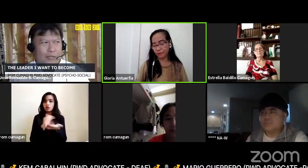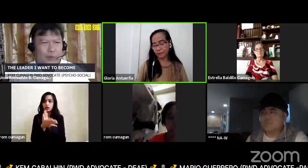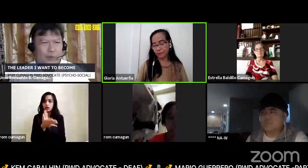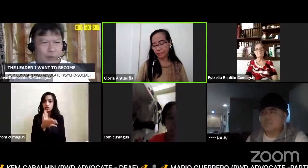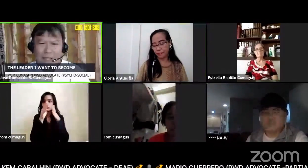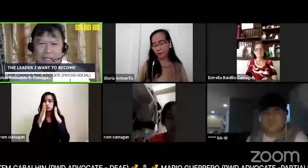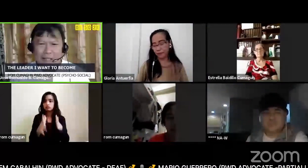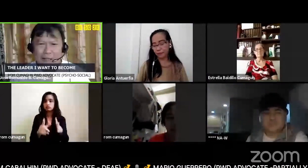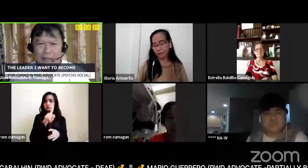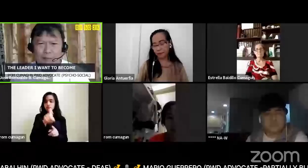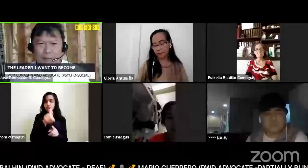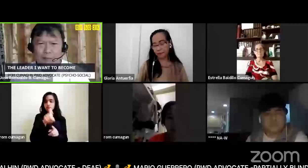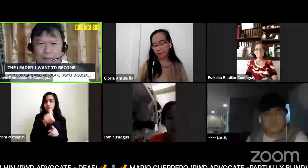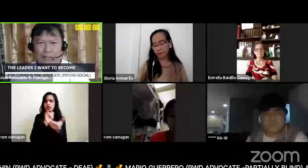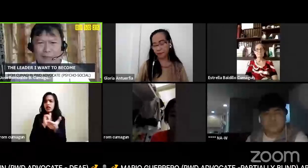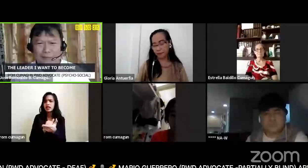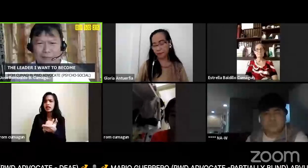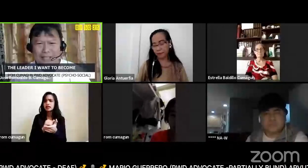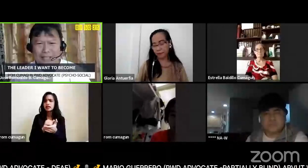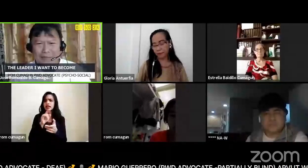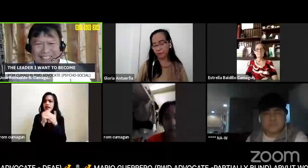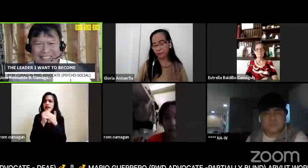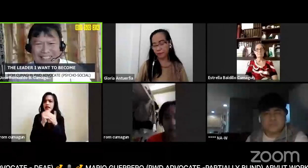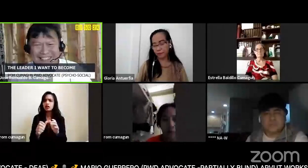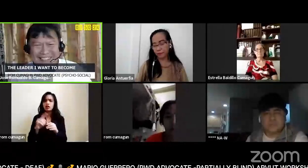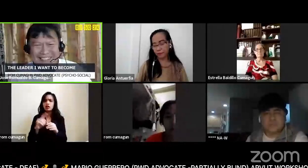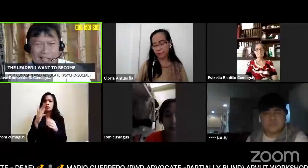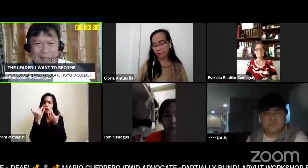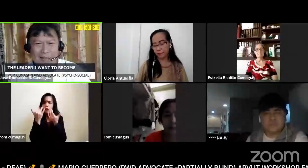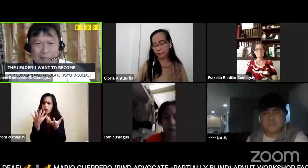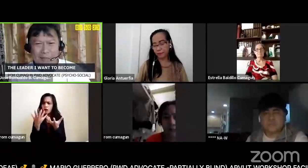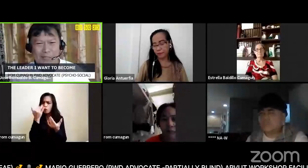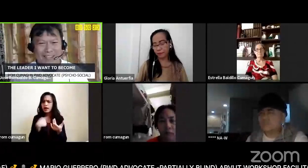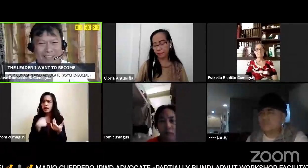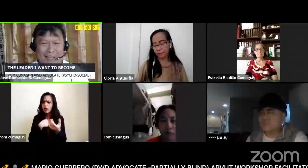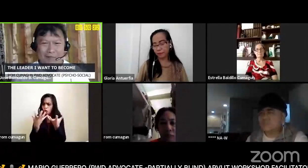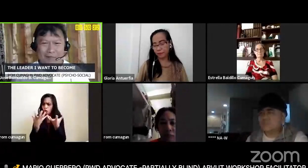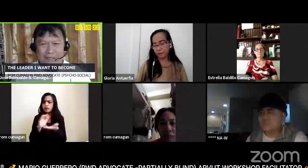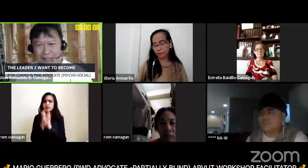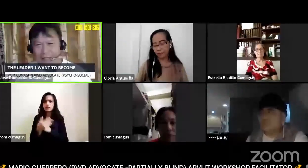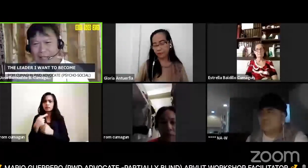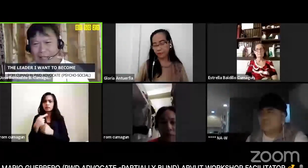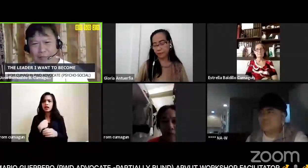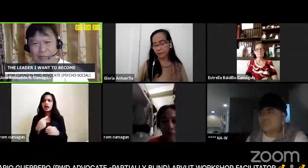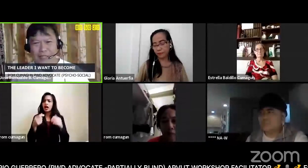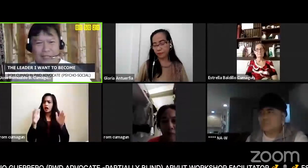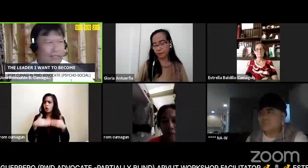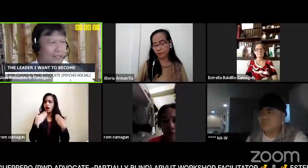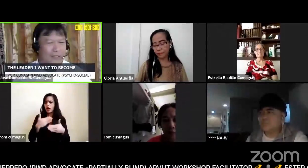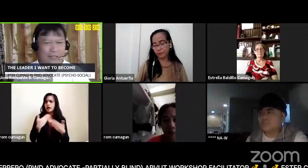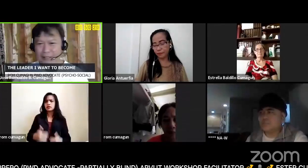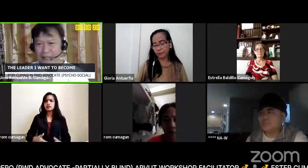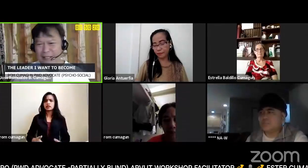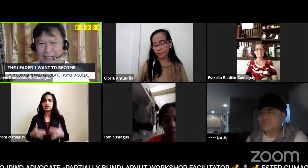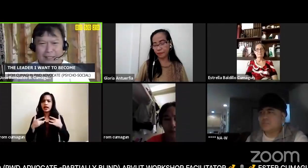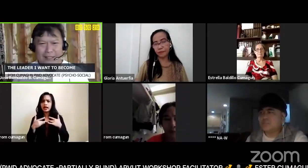Okay, some questions. Why become a leader? Why do I have to become a leader? I'm happy with my life. Happy.